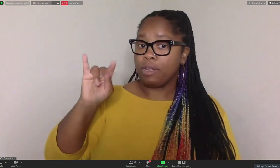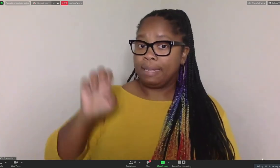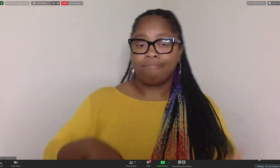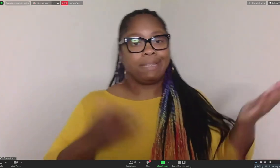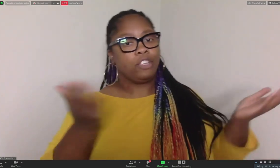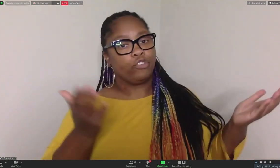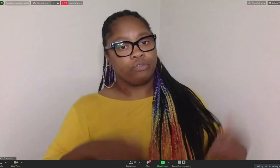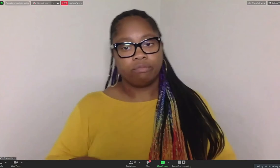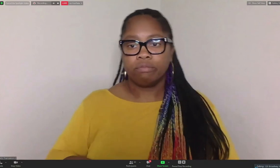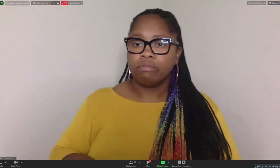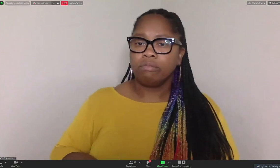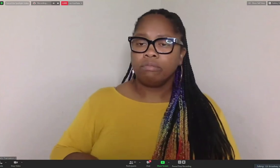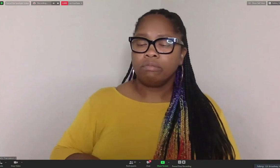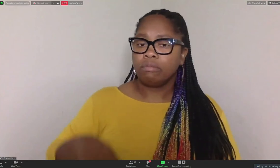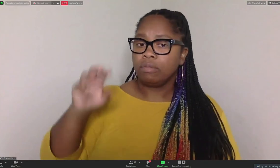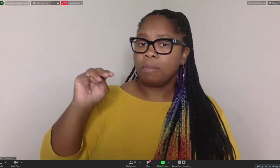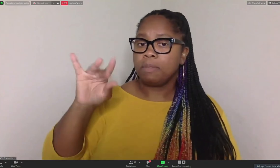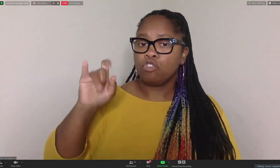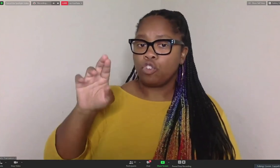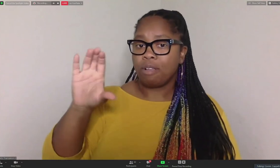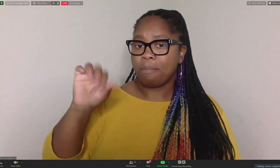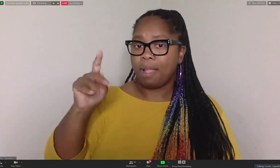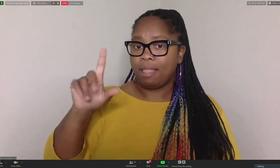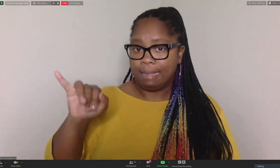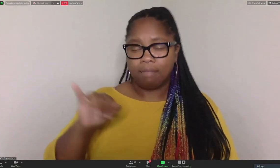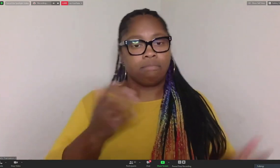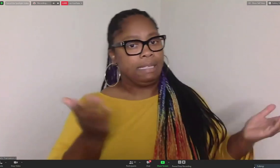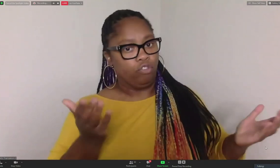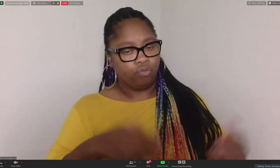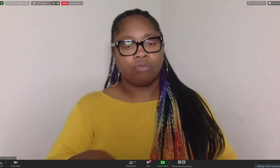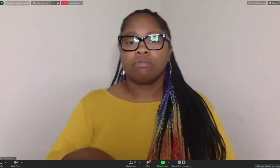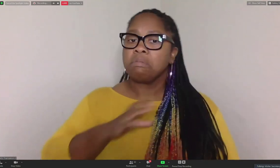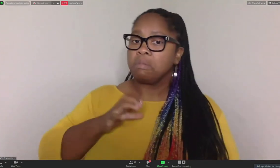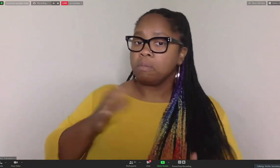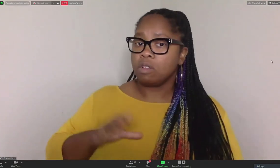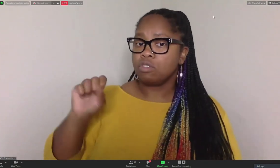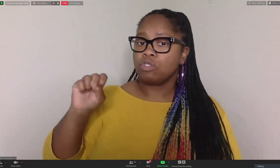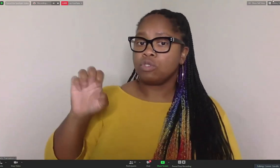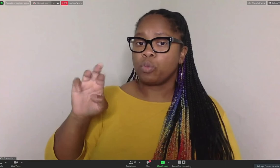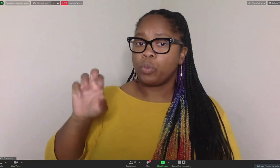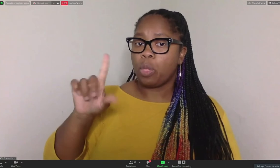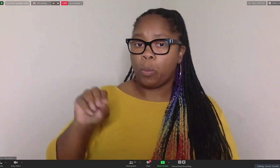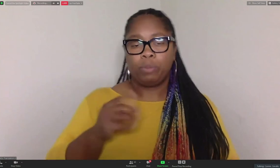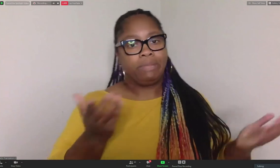Here. Commissioner Capelli. Here. Commissioner Cerullo.